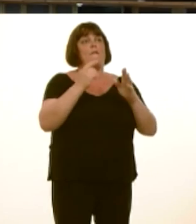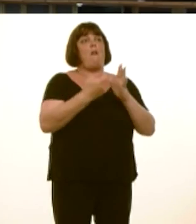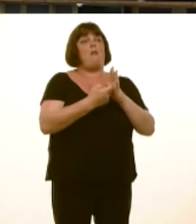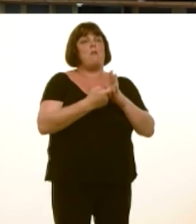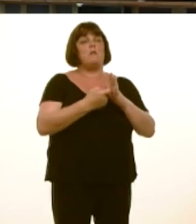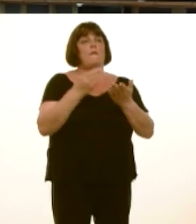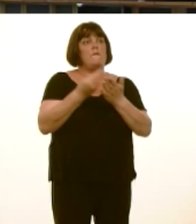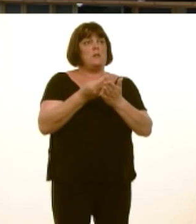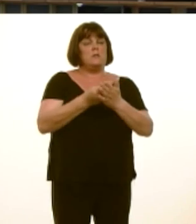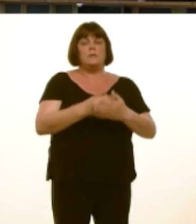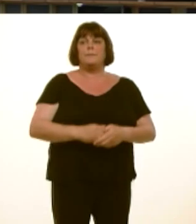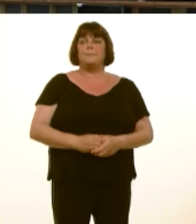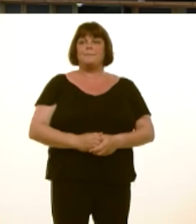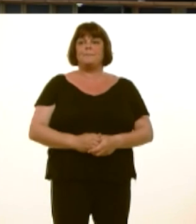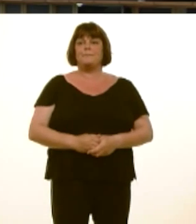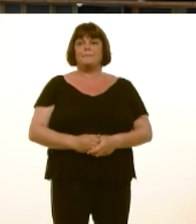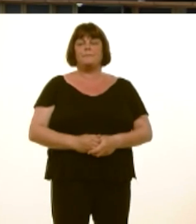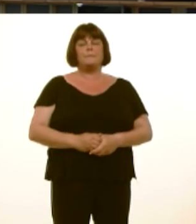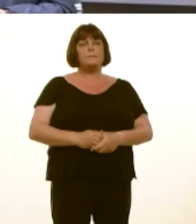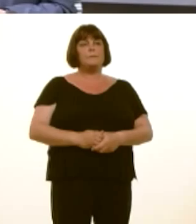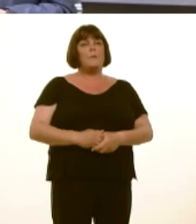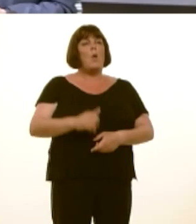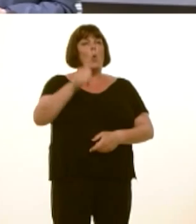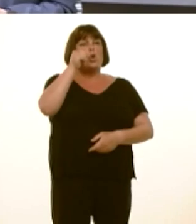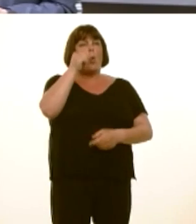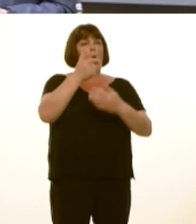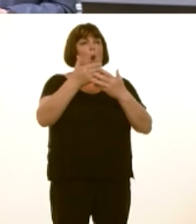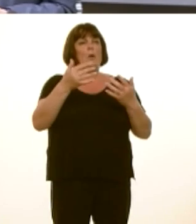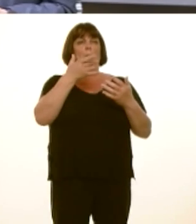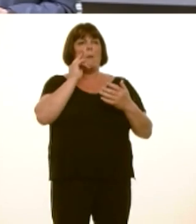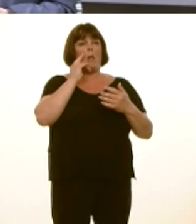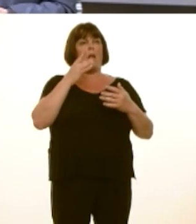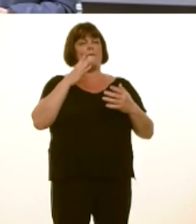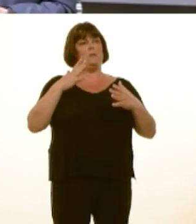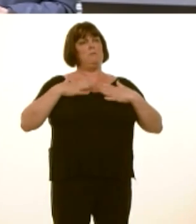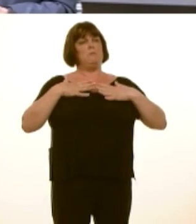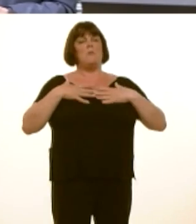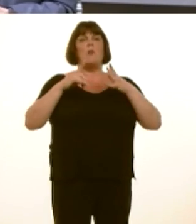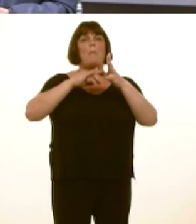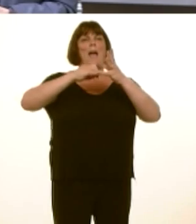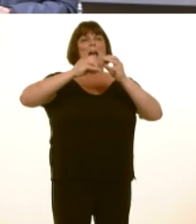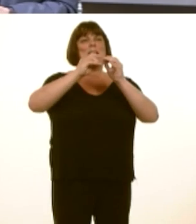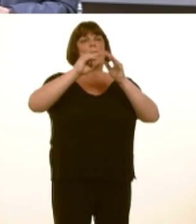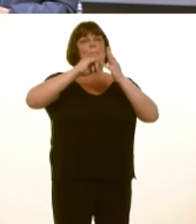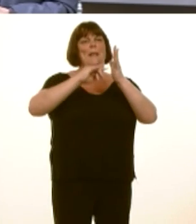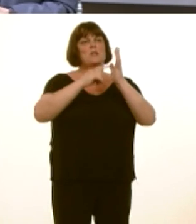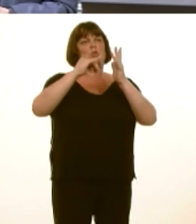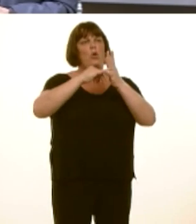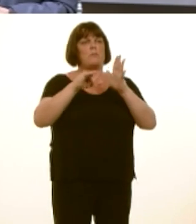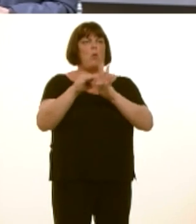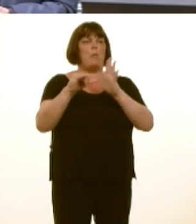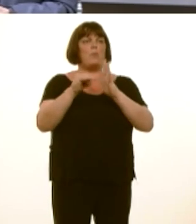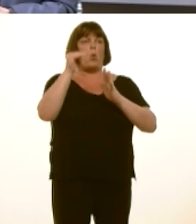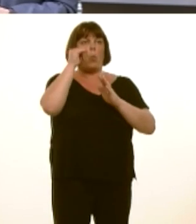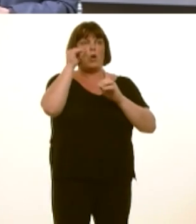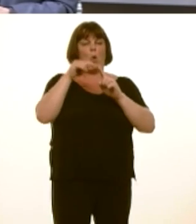cancer legacies we suffer in Wales is from our industrial heritage and exposure to asbestos, and this 4th of July is Action